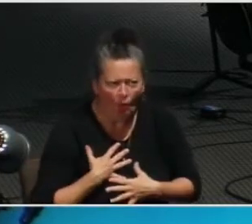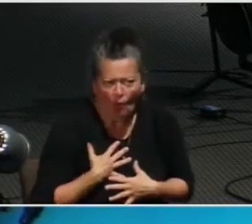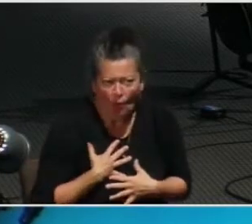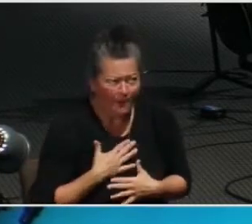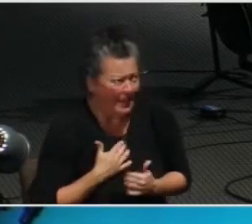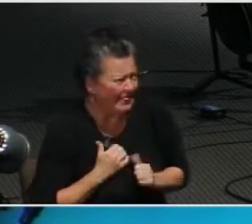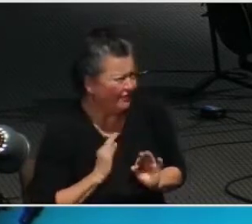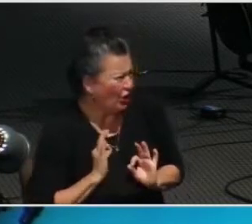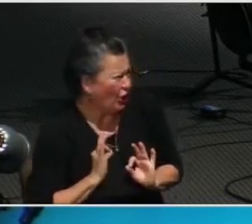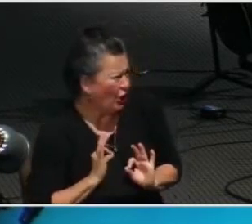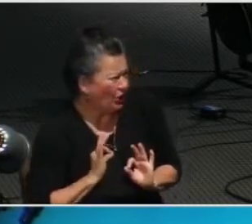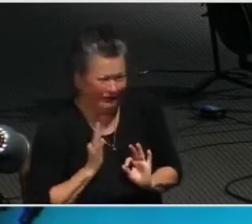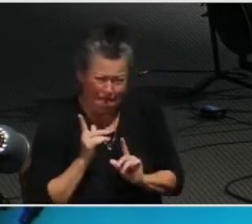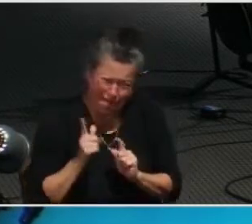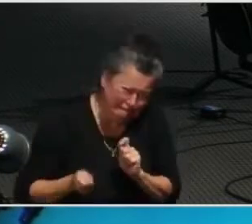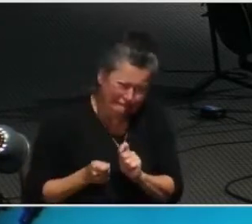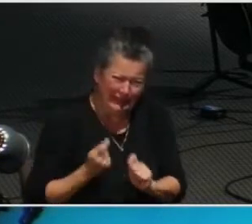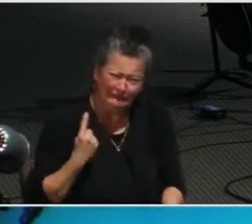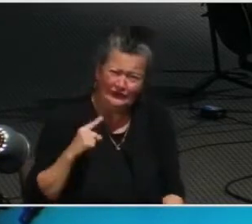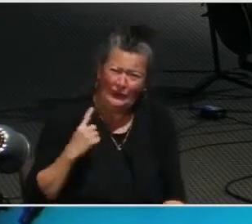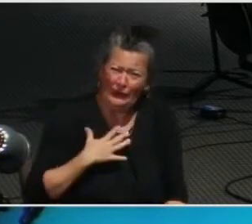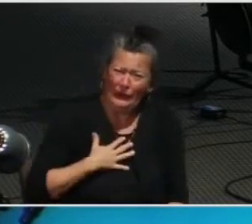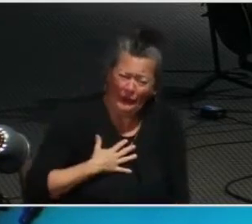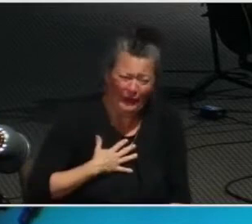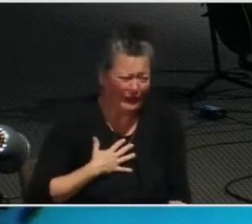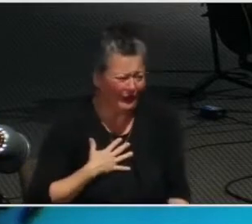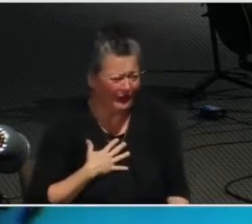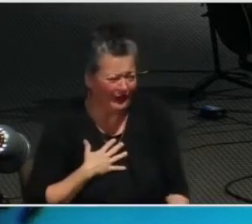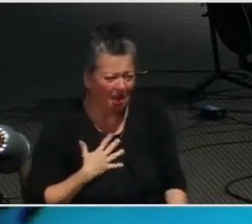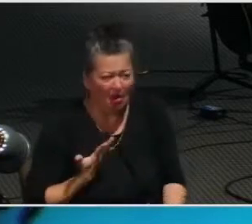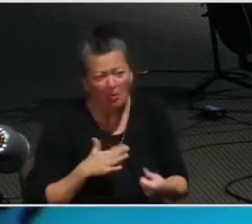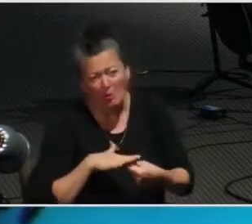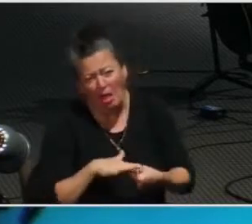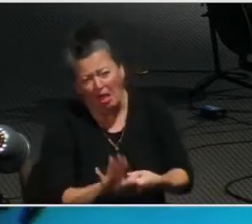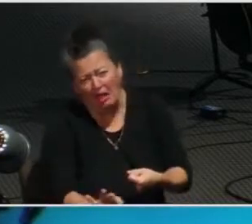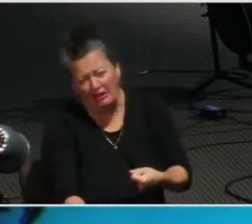We can't comprehend this oppression being really that bad.